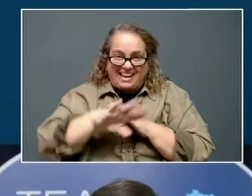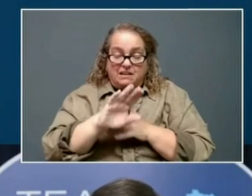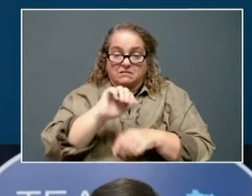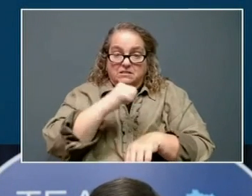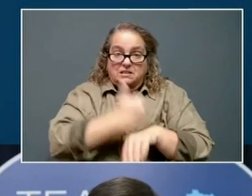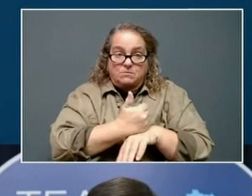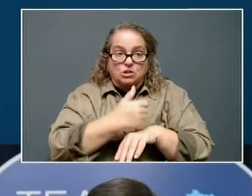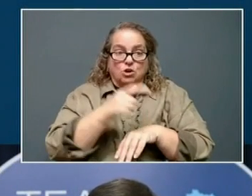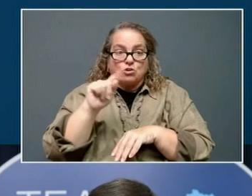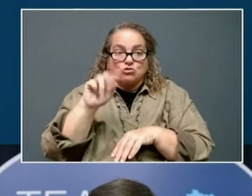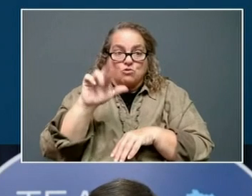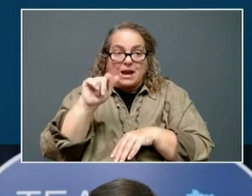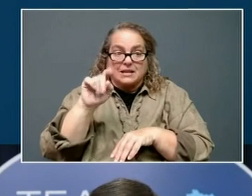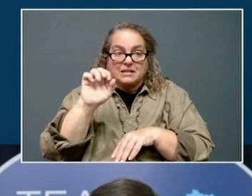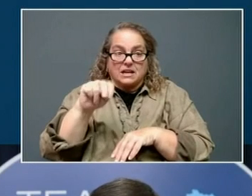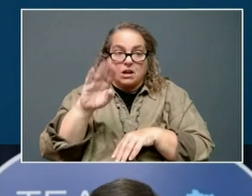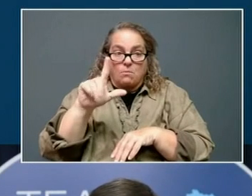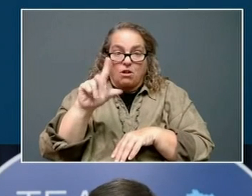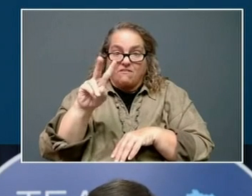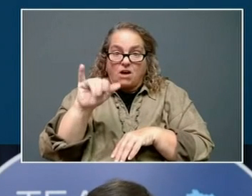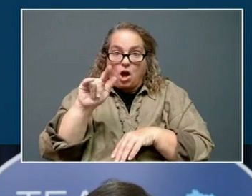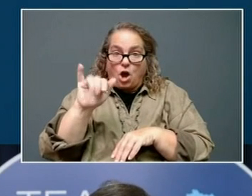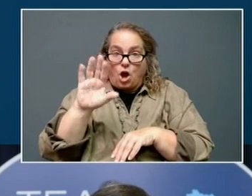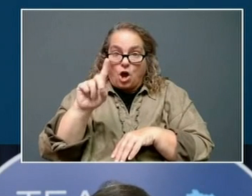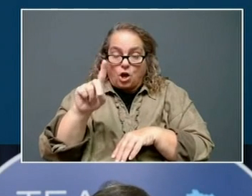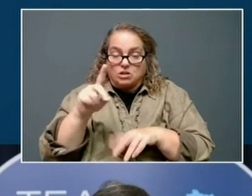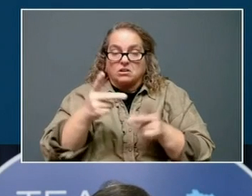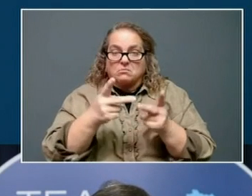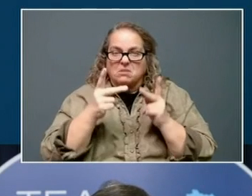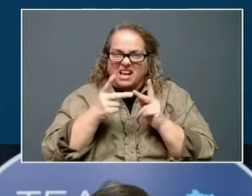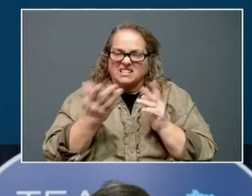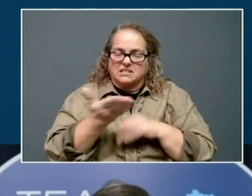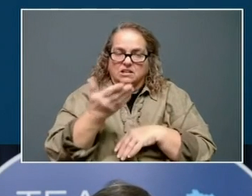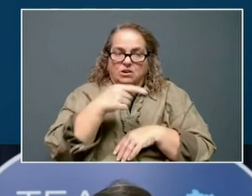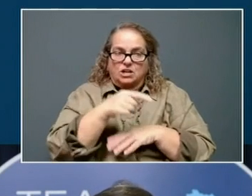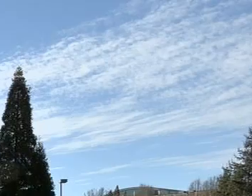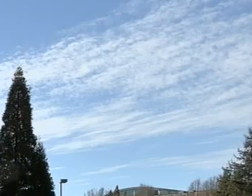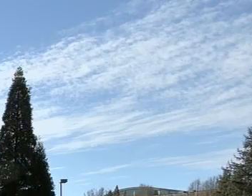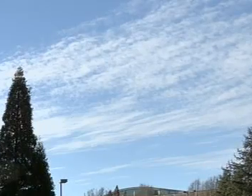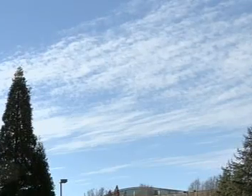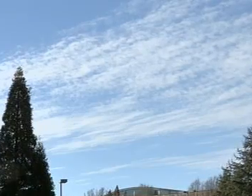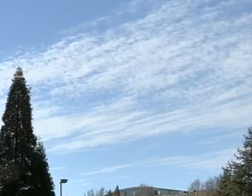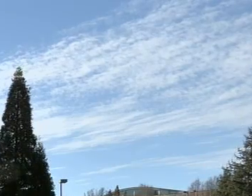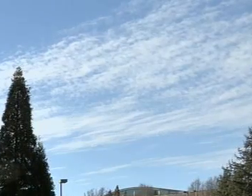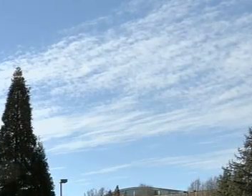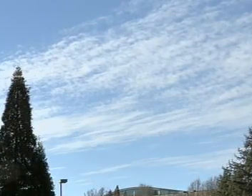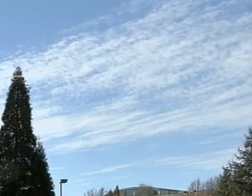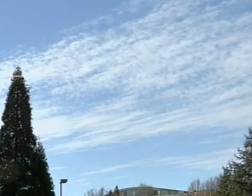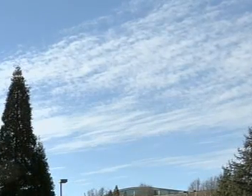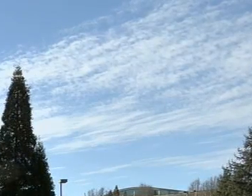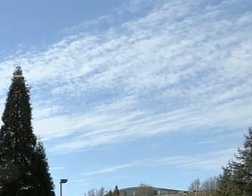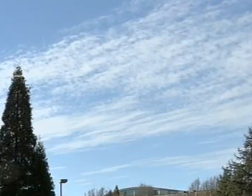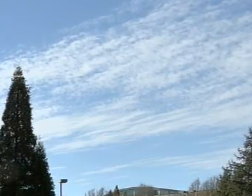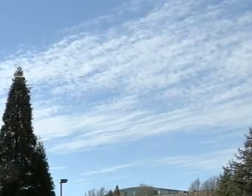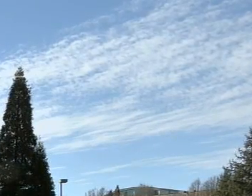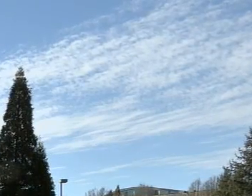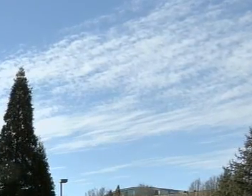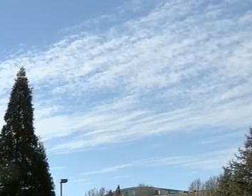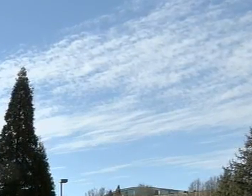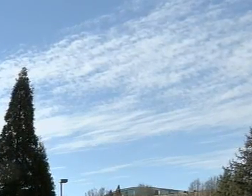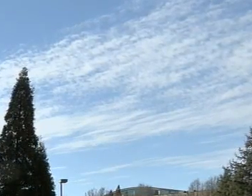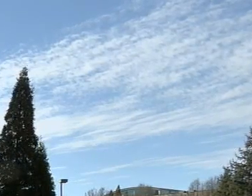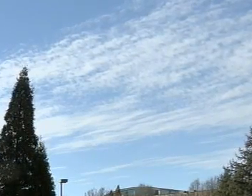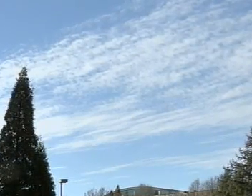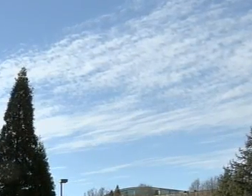and positions created will include management and call center supports. Governor Andy Beshear says Consumer